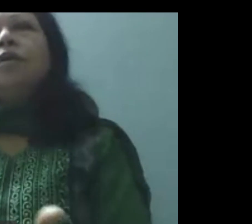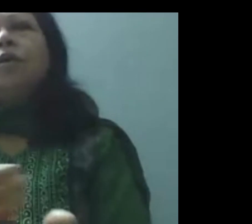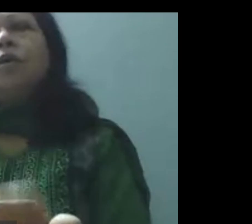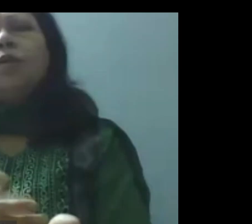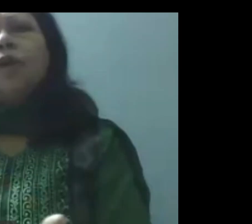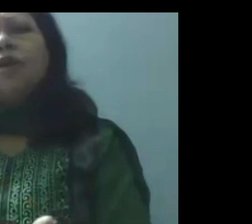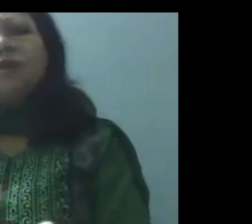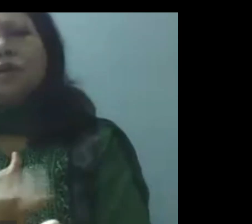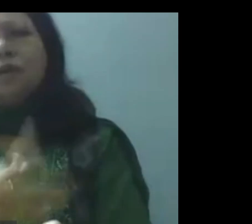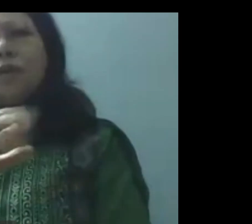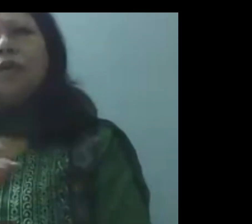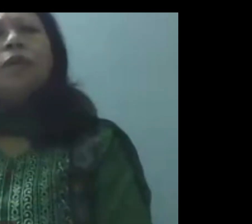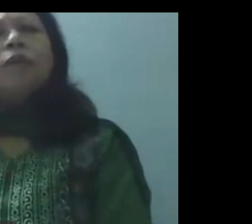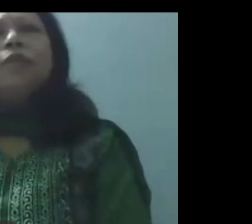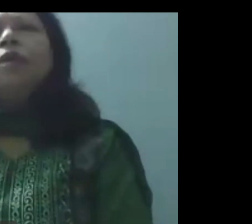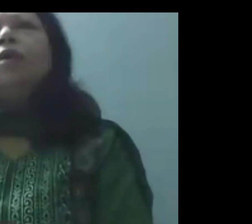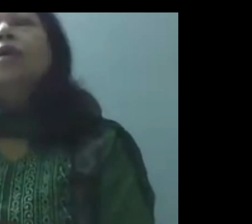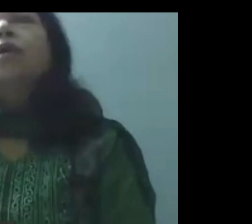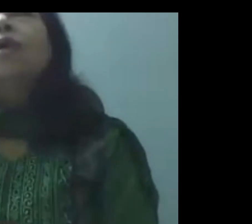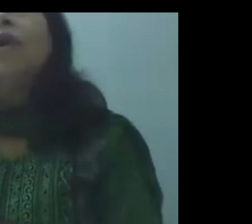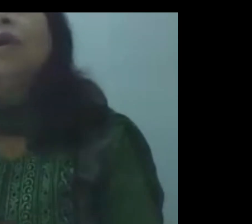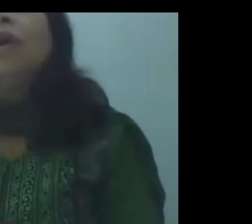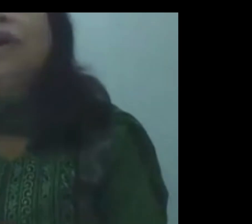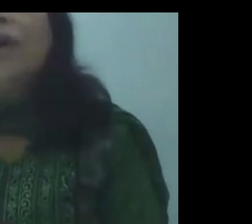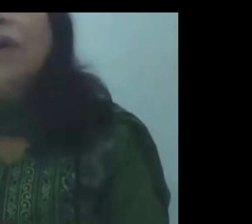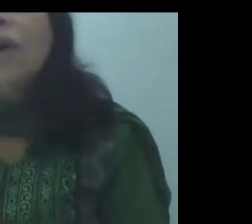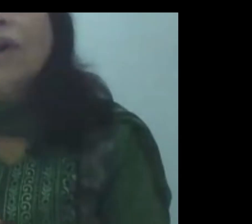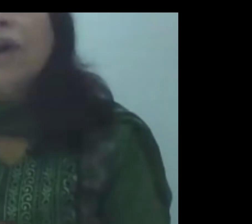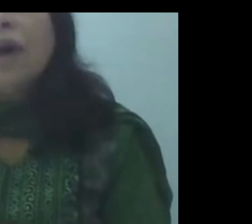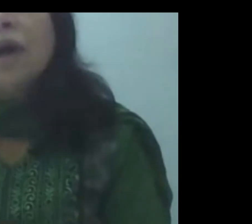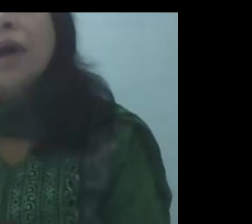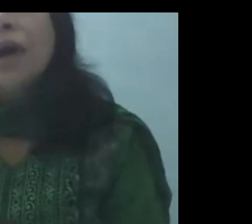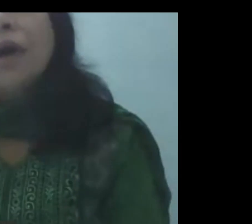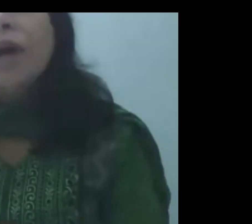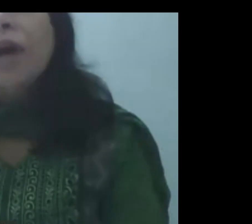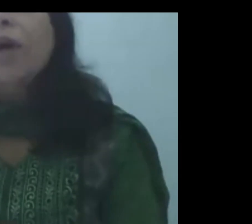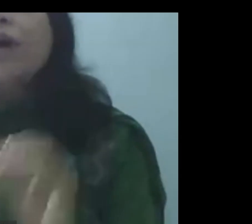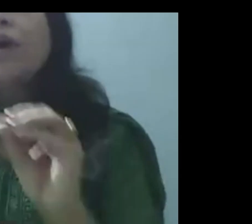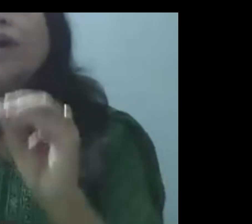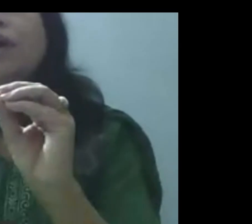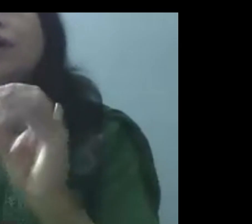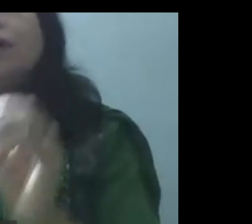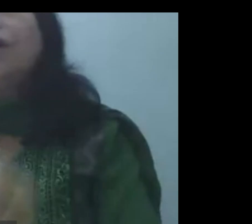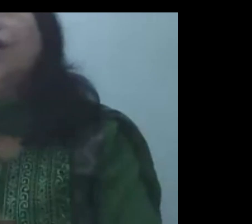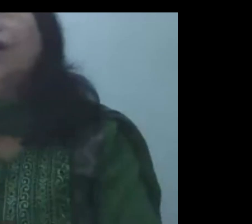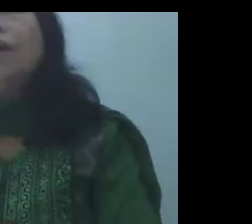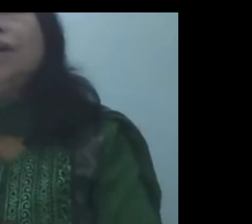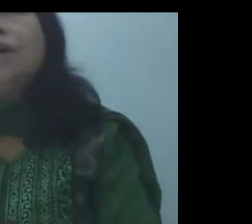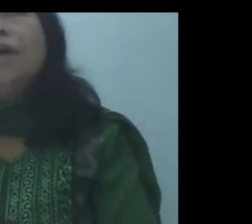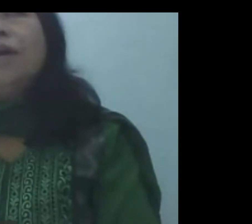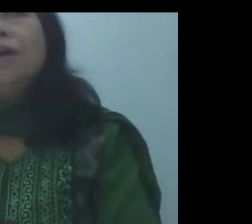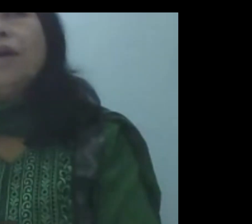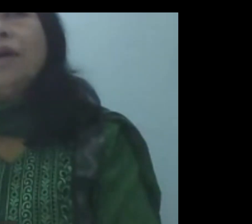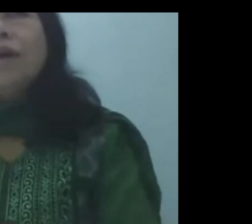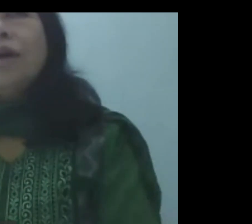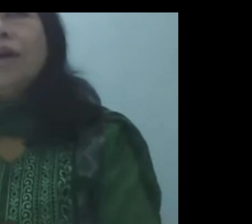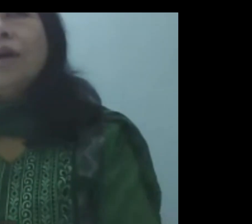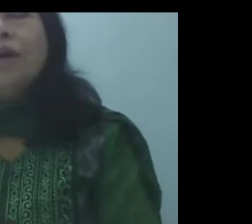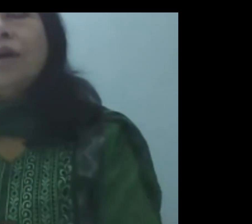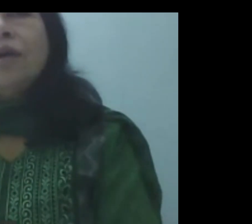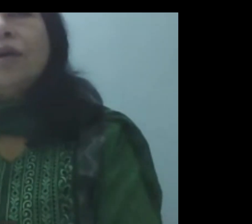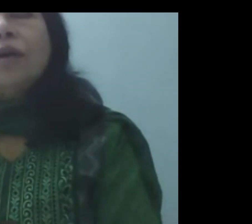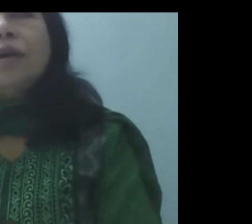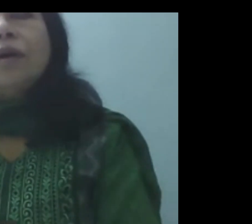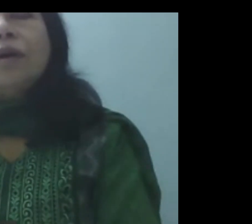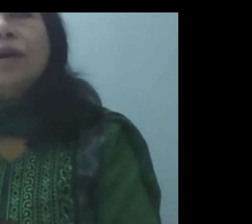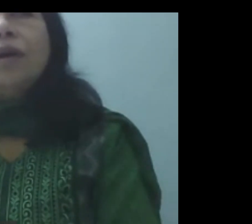So it was not so helpful, you know. And I wanted to,